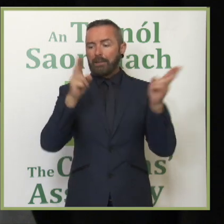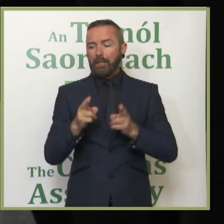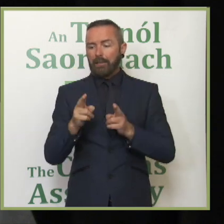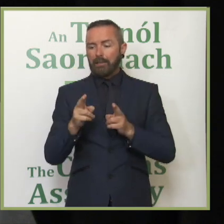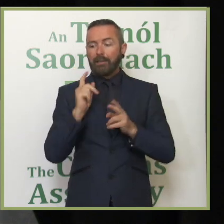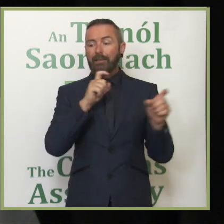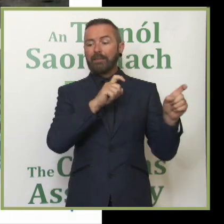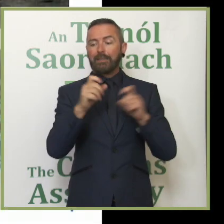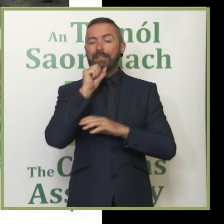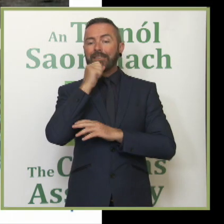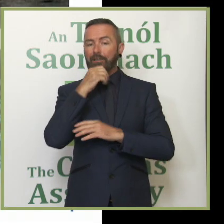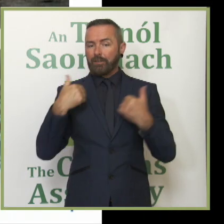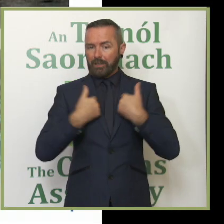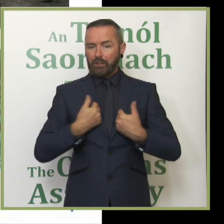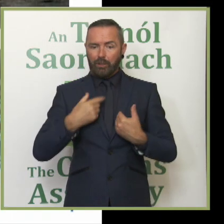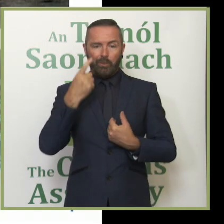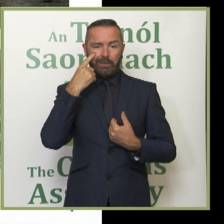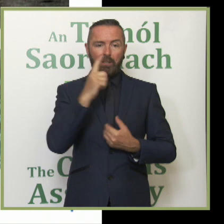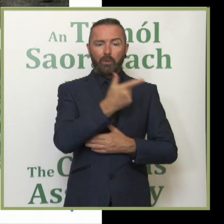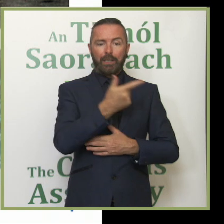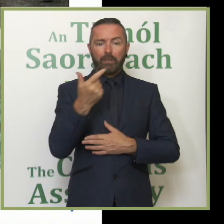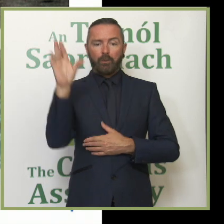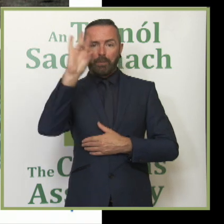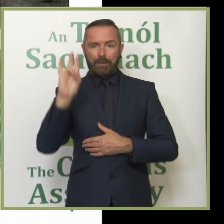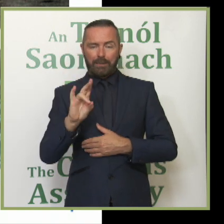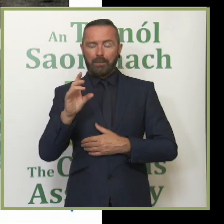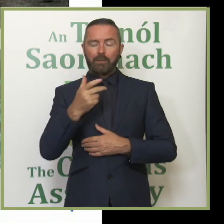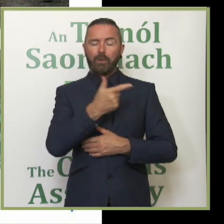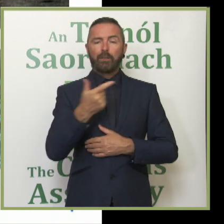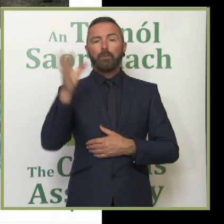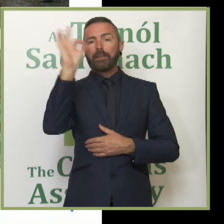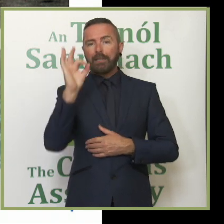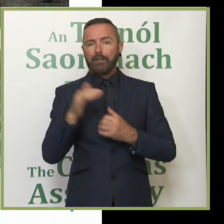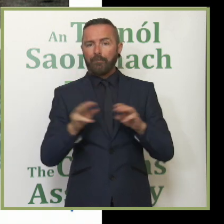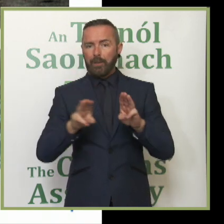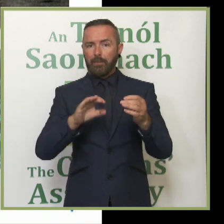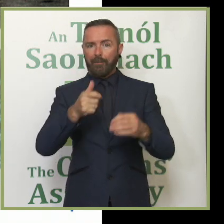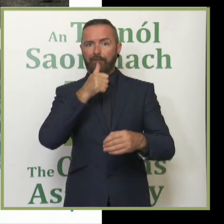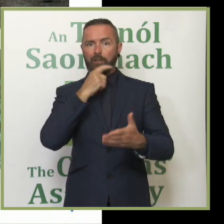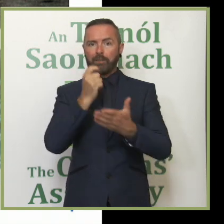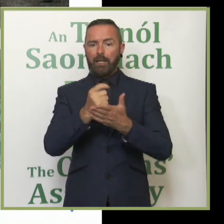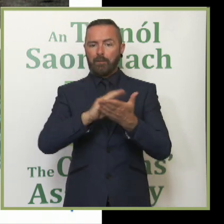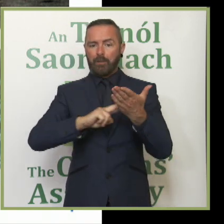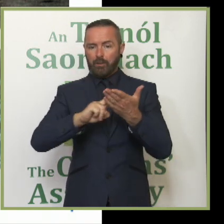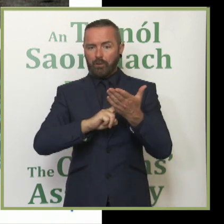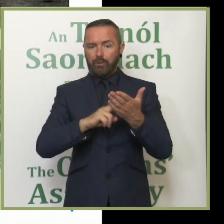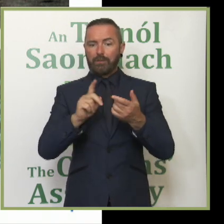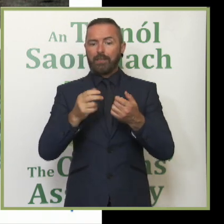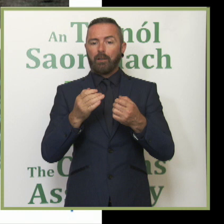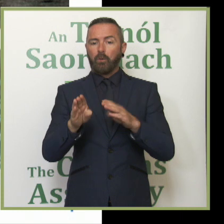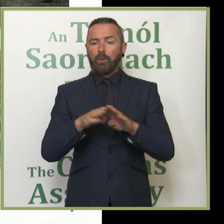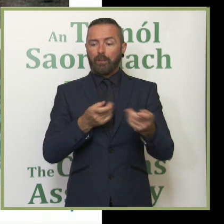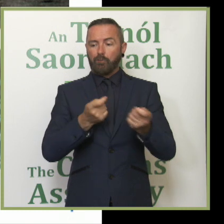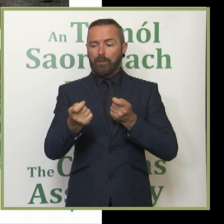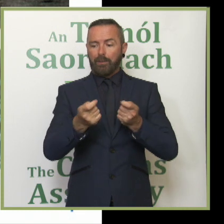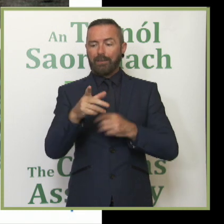serious concern. And we see that 22% of people who are first-time treatment clients with heroin as their primary drug reported injecting